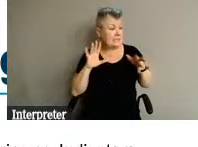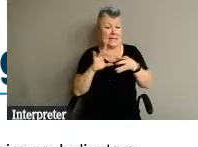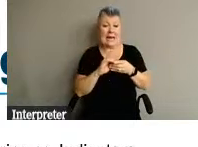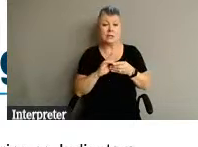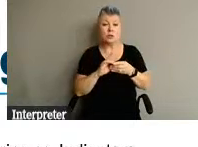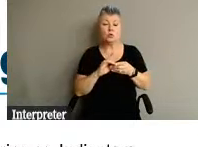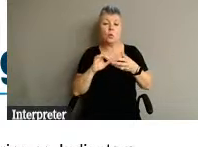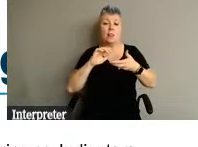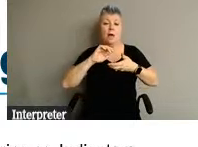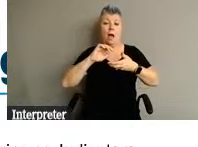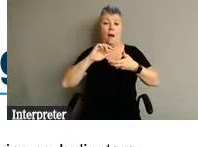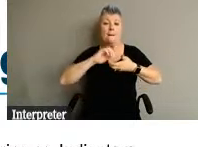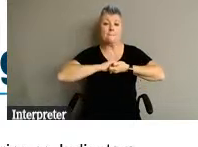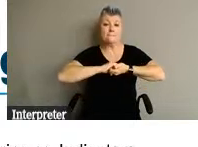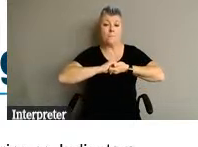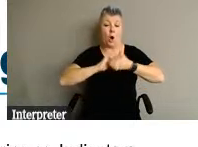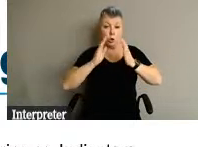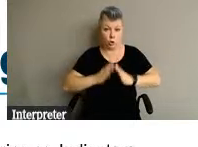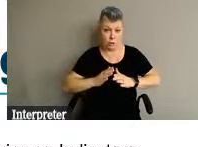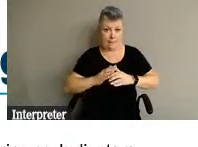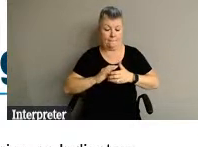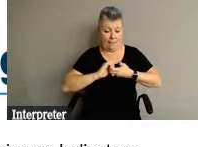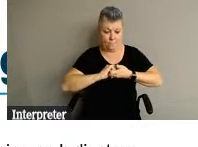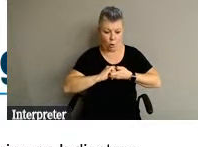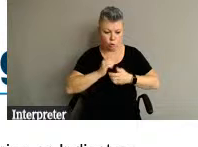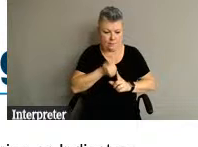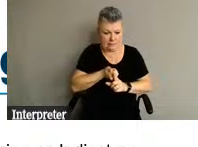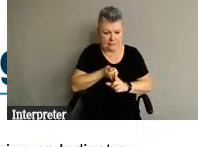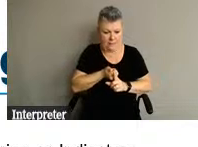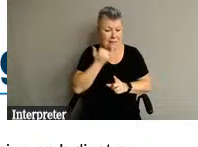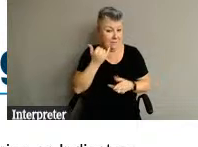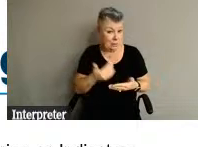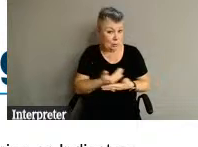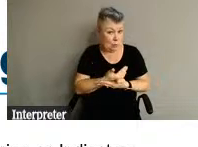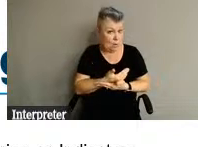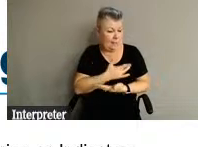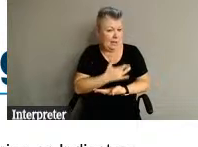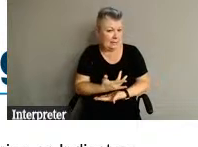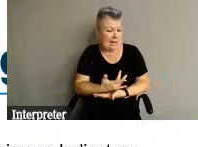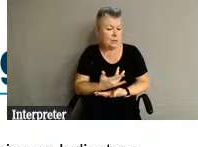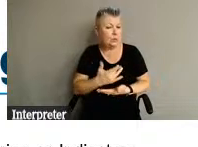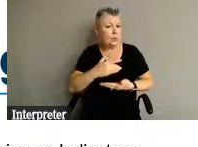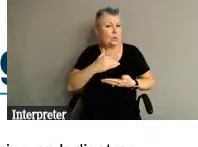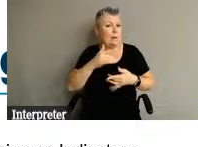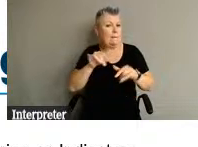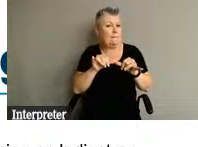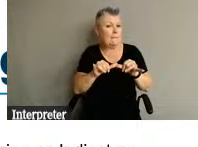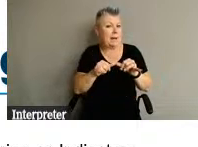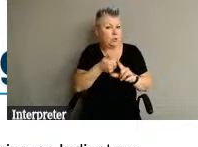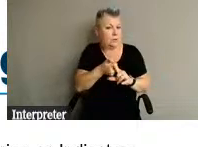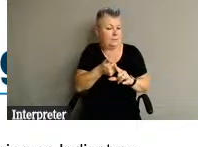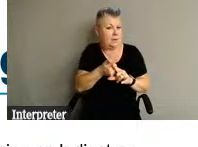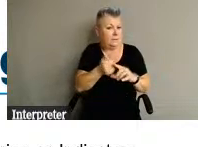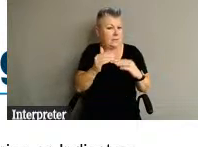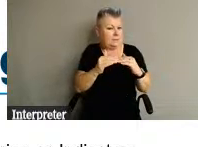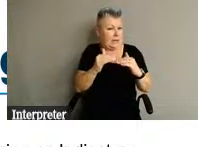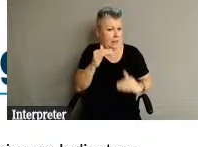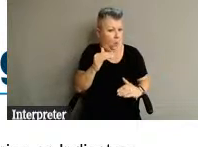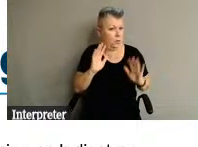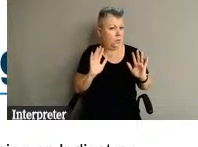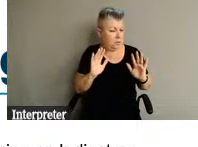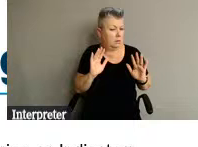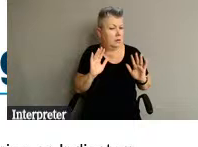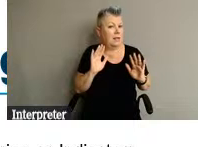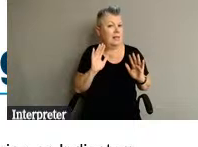And so if it's a new partnership, they tend to measure themselves being lower than